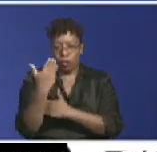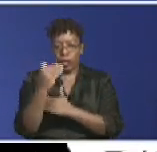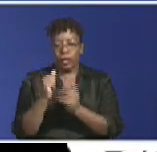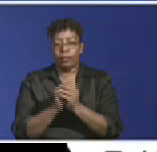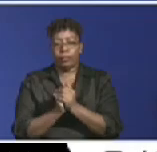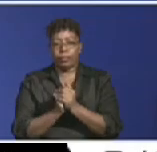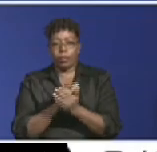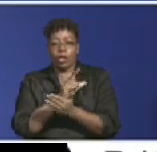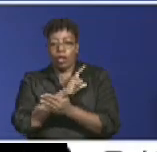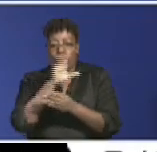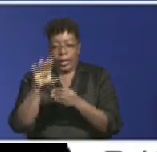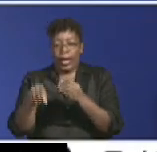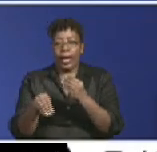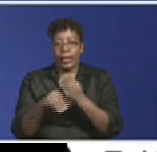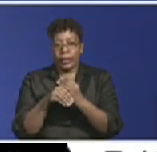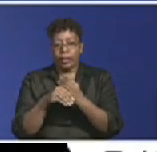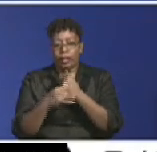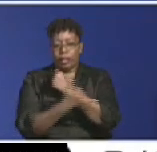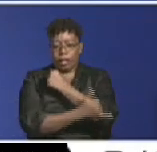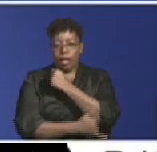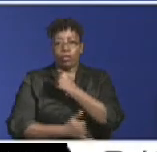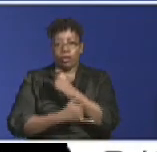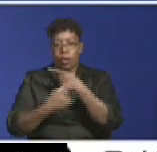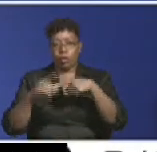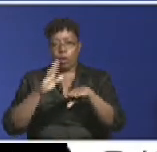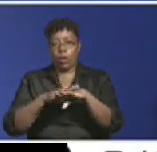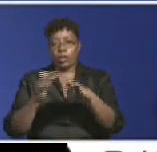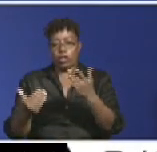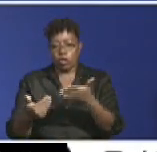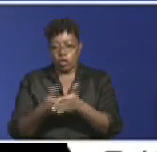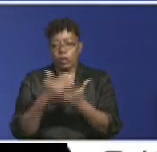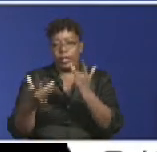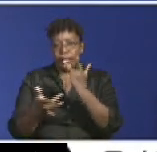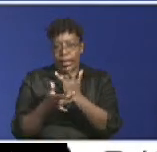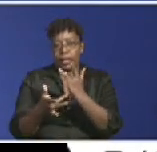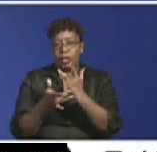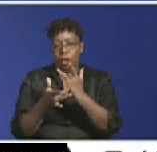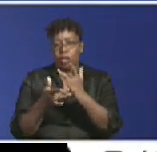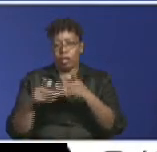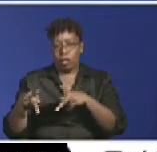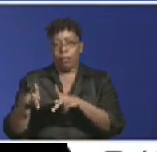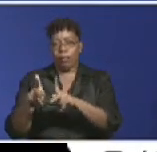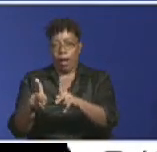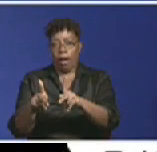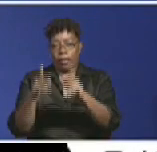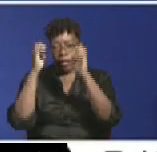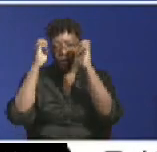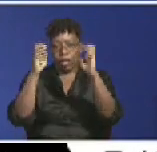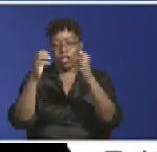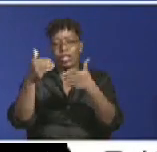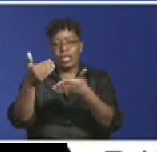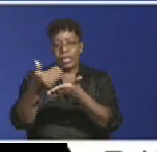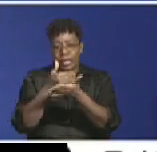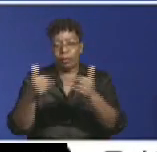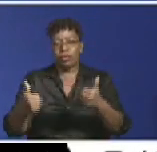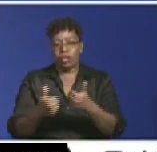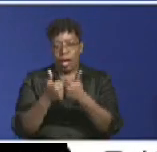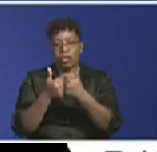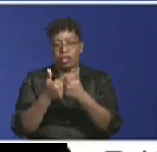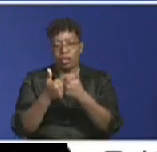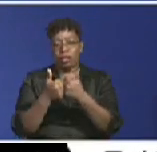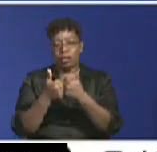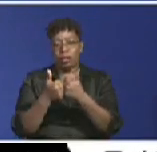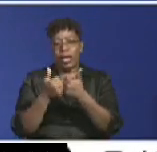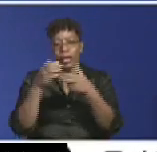Minister Lloyd added that as the country embarks on this new technological threshold regarding education, some challenges can be